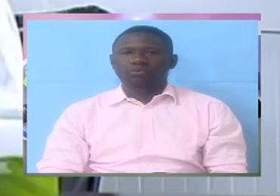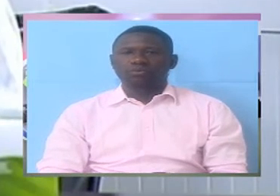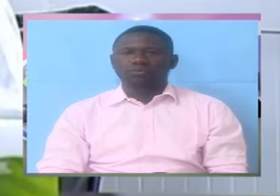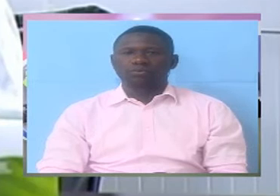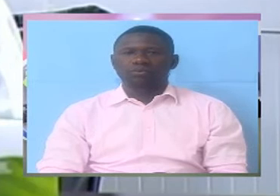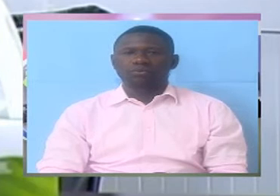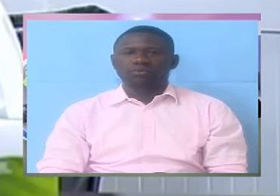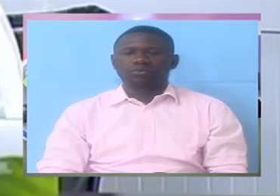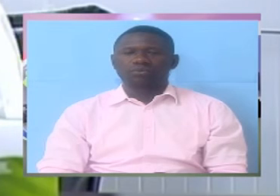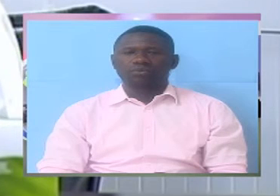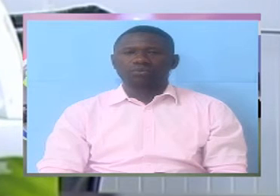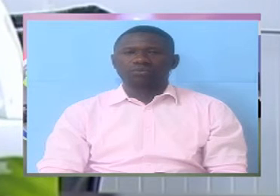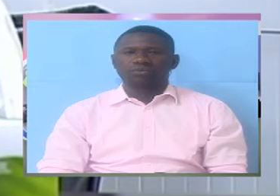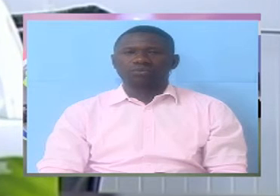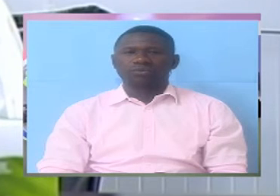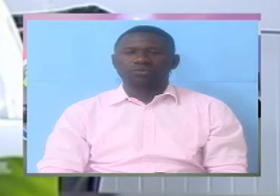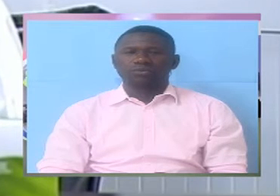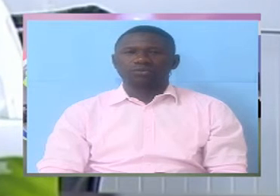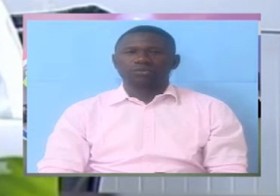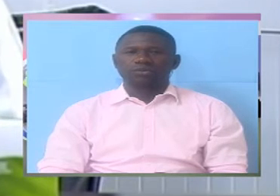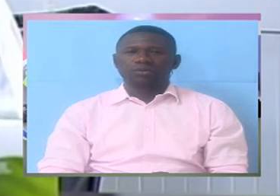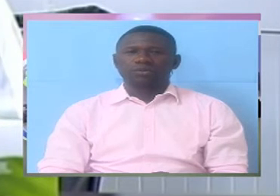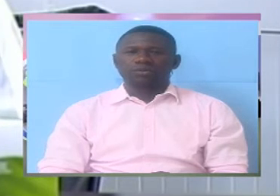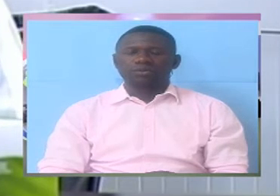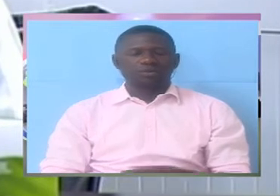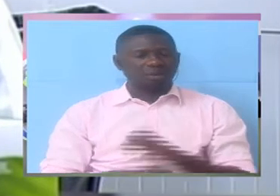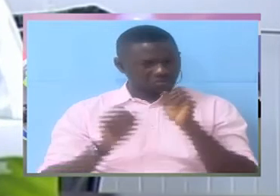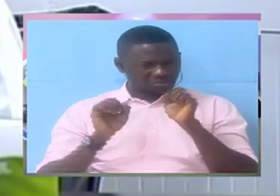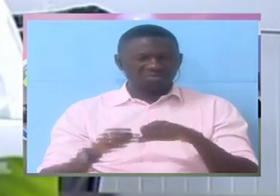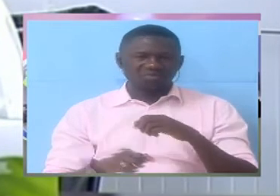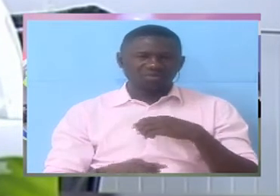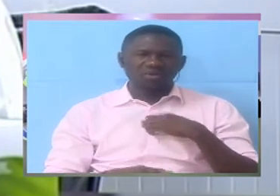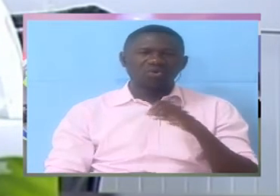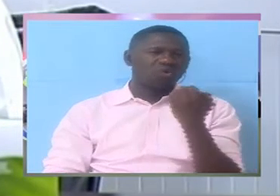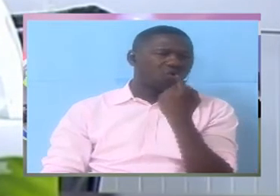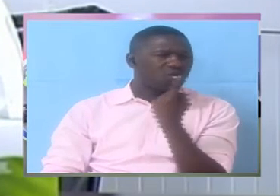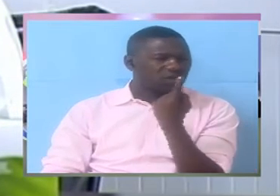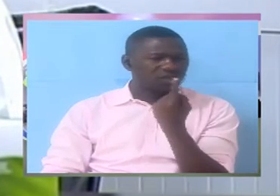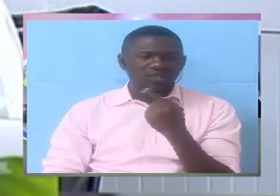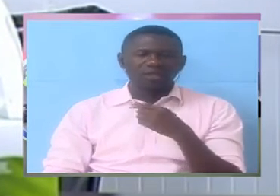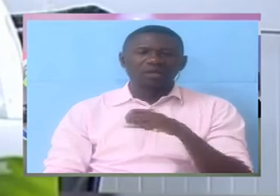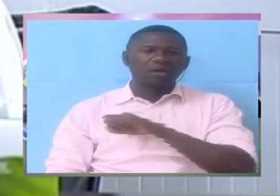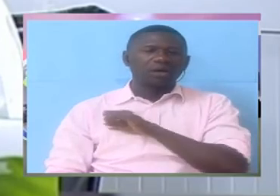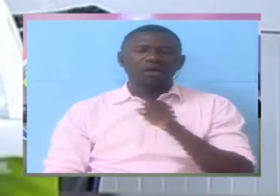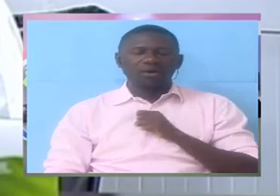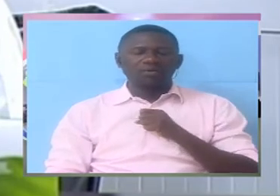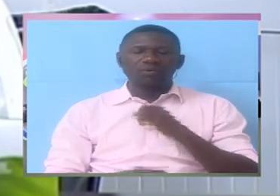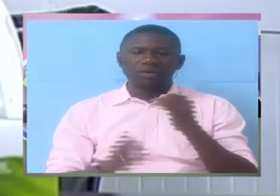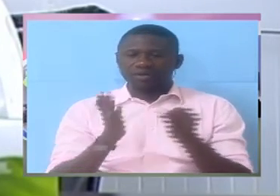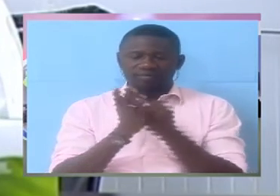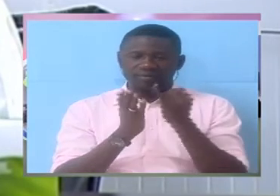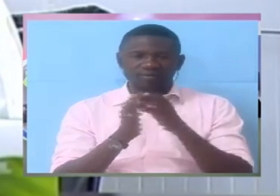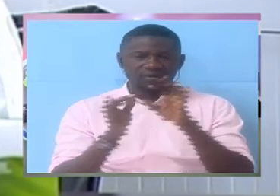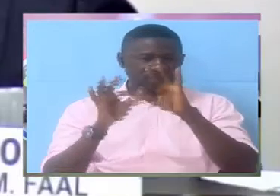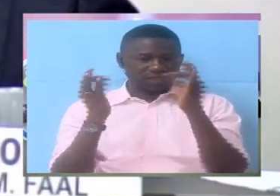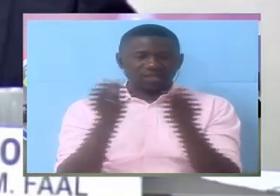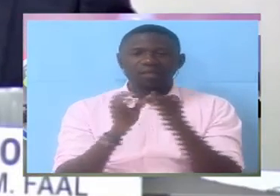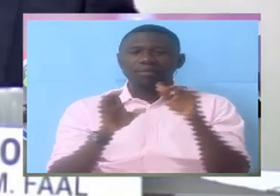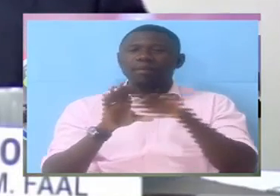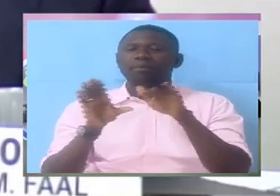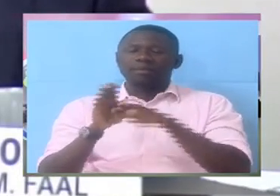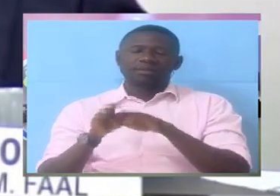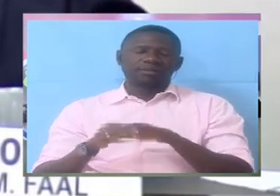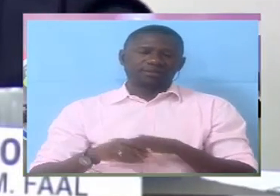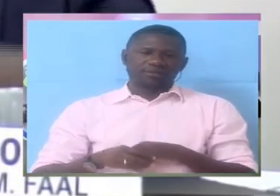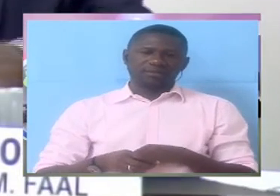That could only be our investigators at the investigation department. But who are they? Tell us